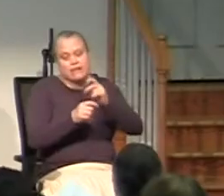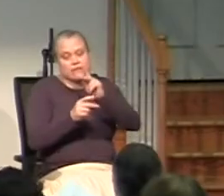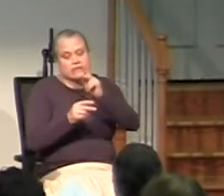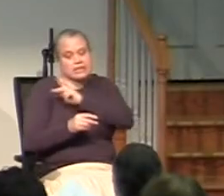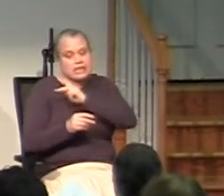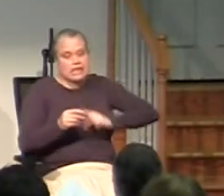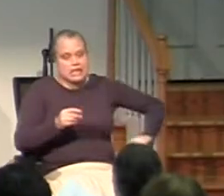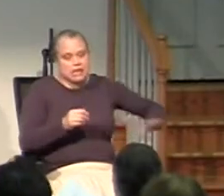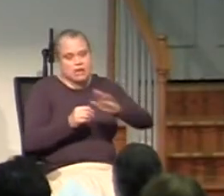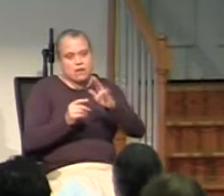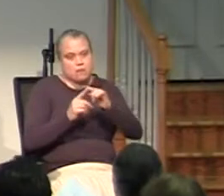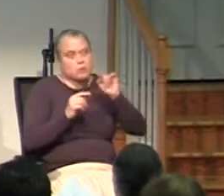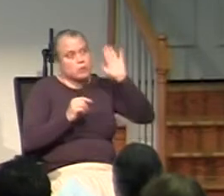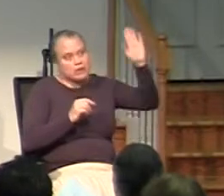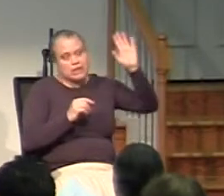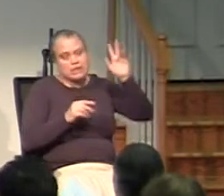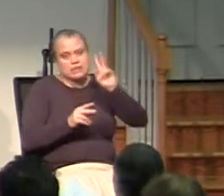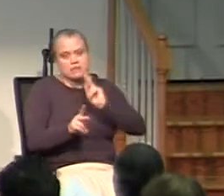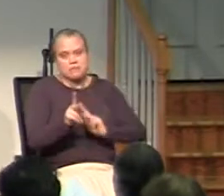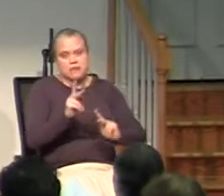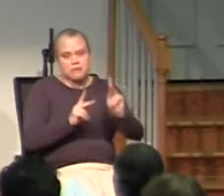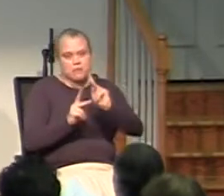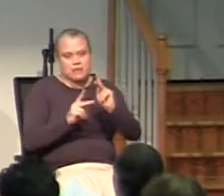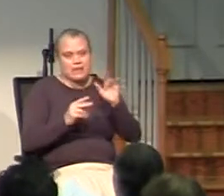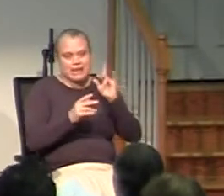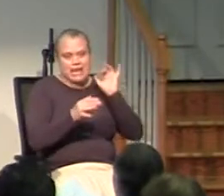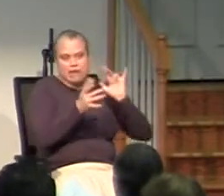it's an everlasting kingdom, and the only way we can